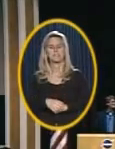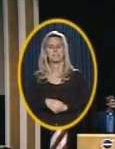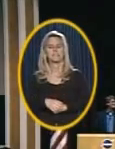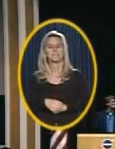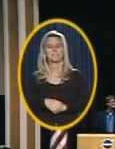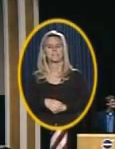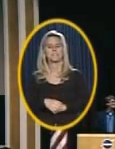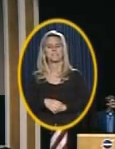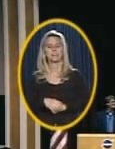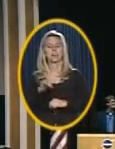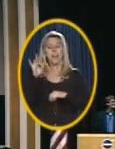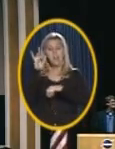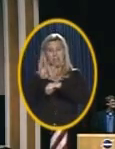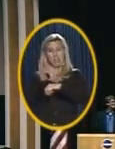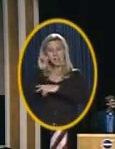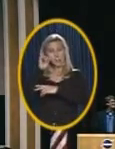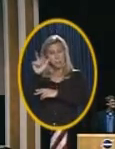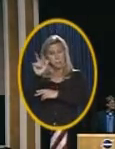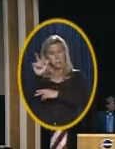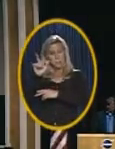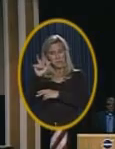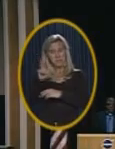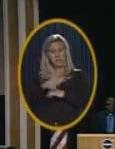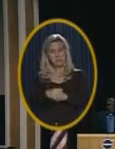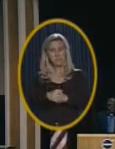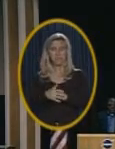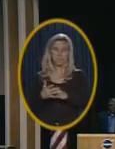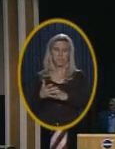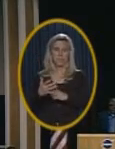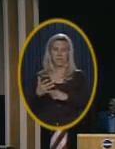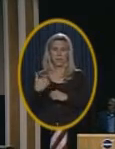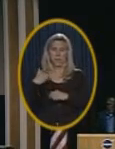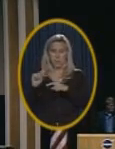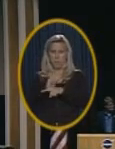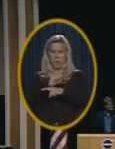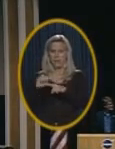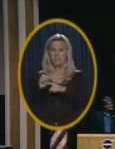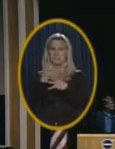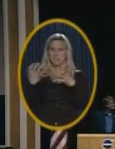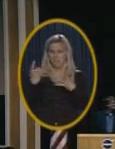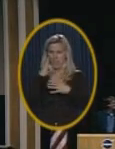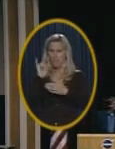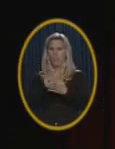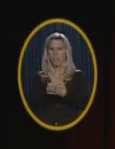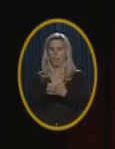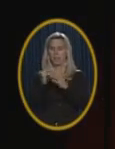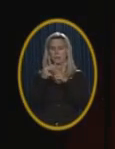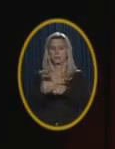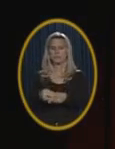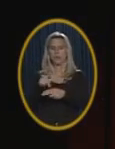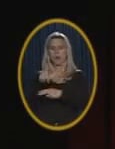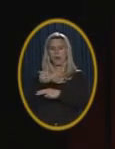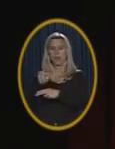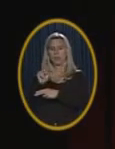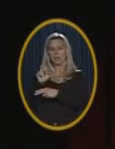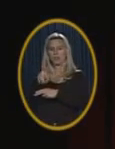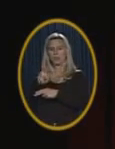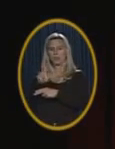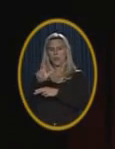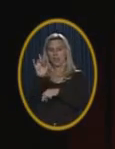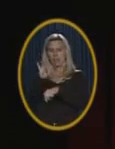moon? What was it like landing, On the moon? Well, we practiced a lot for that. We had a thing called the Lunar Landing Training